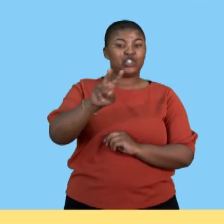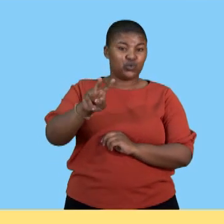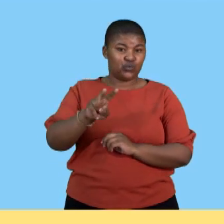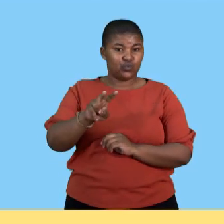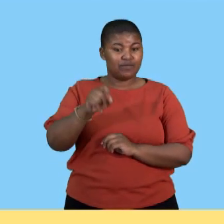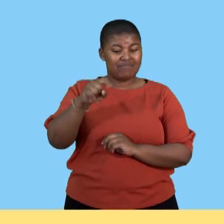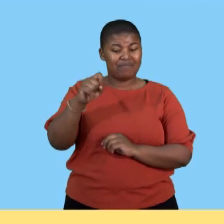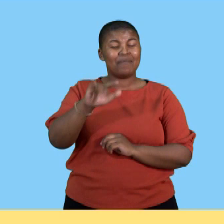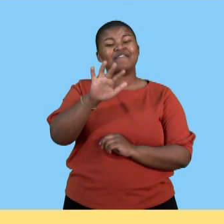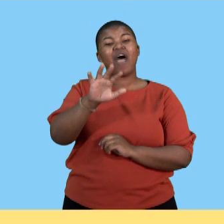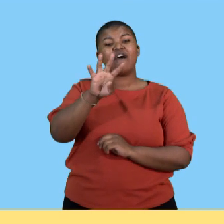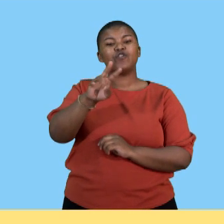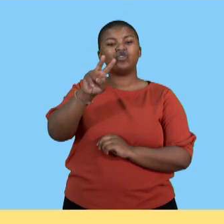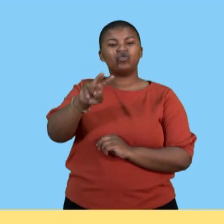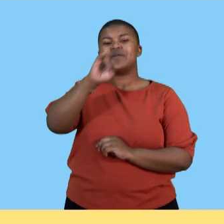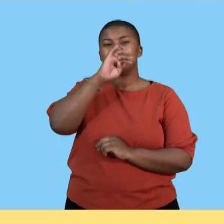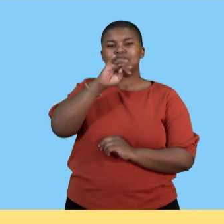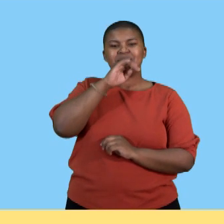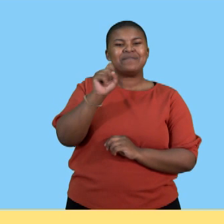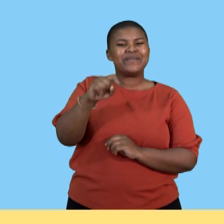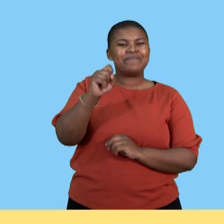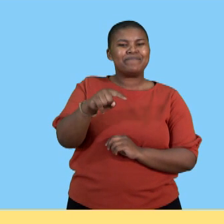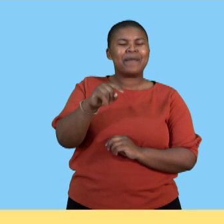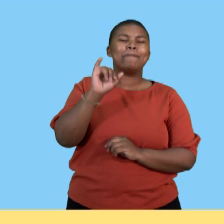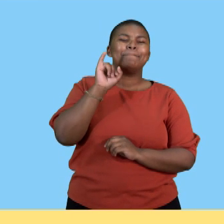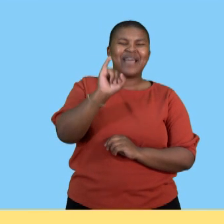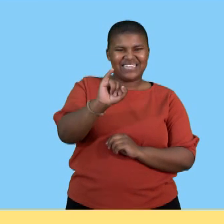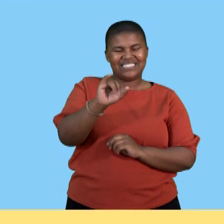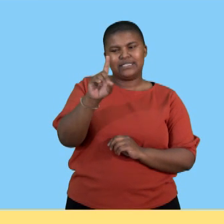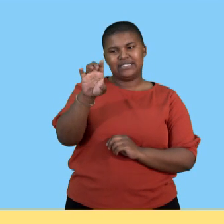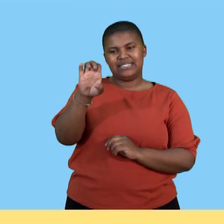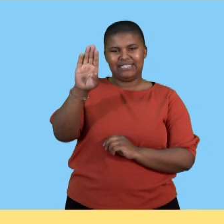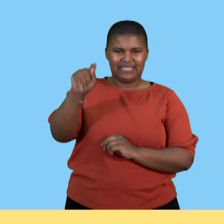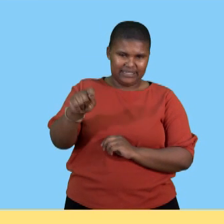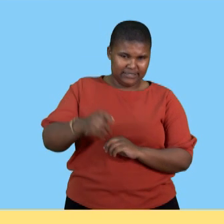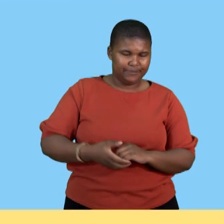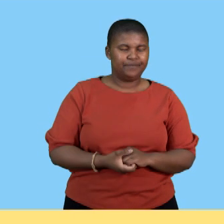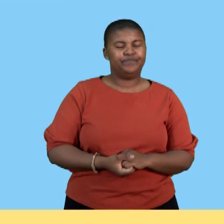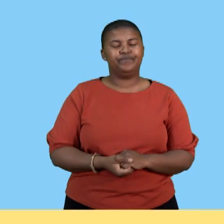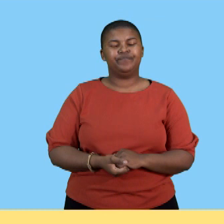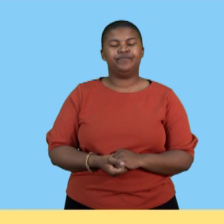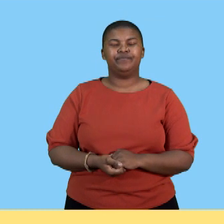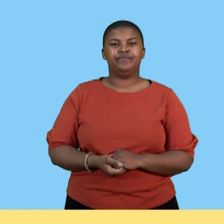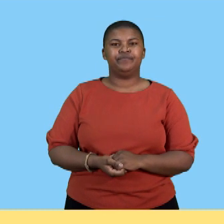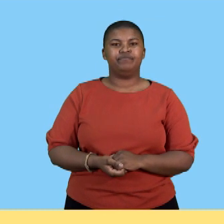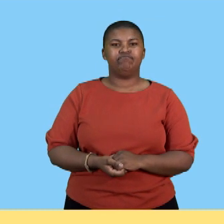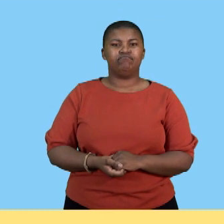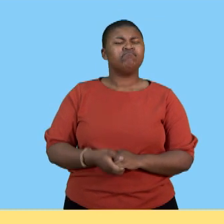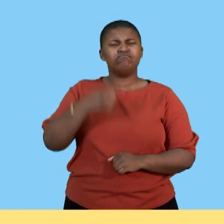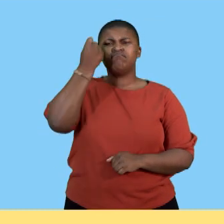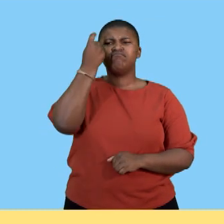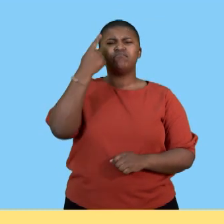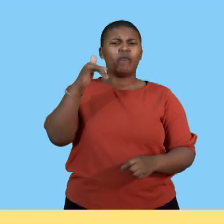542. That 542 is what I call bad debts. And